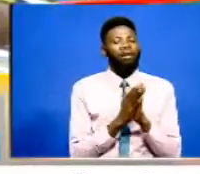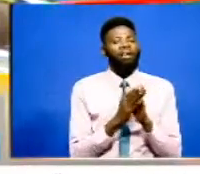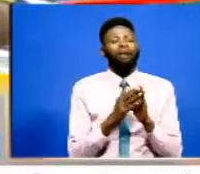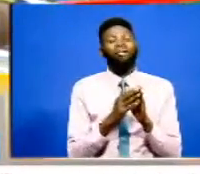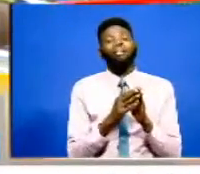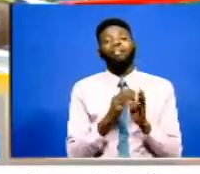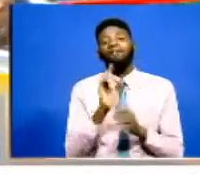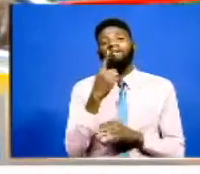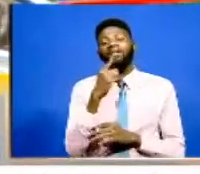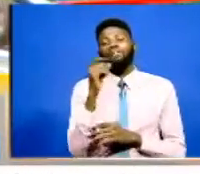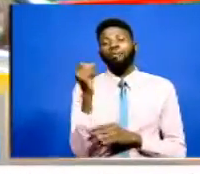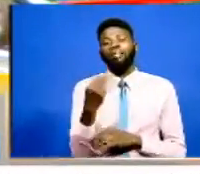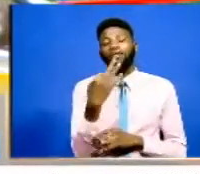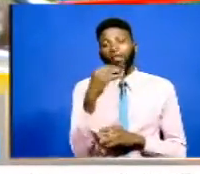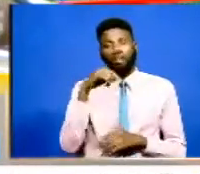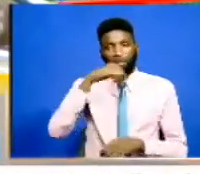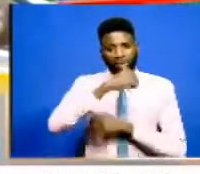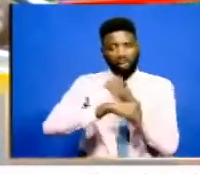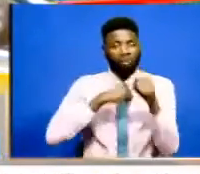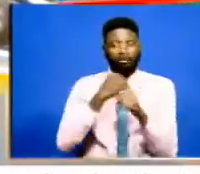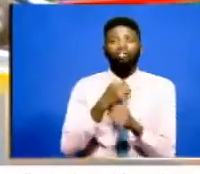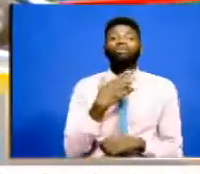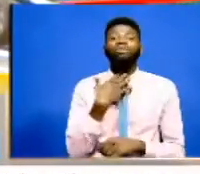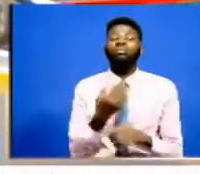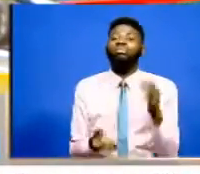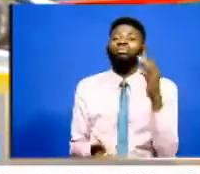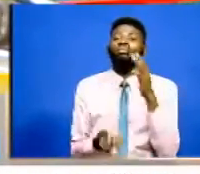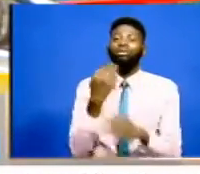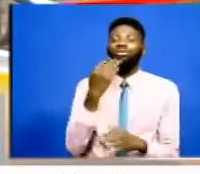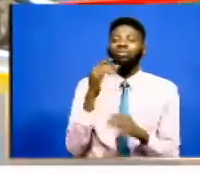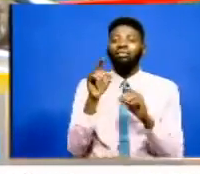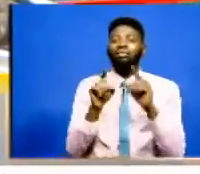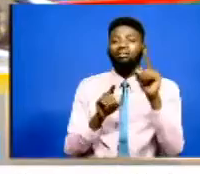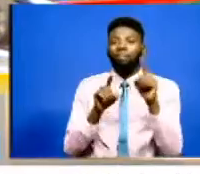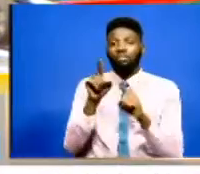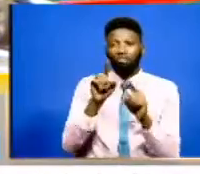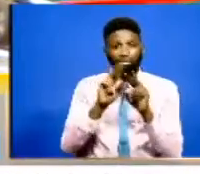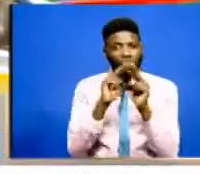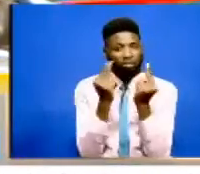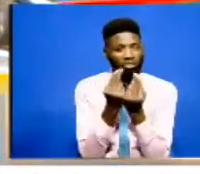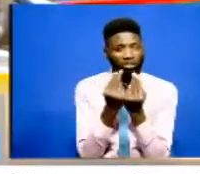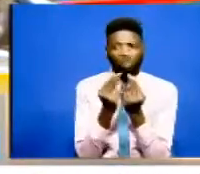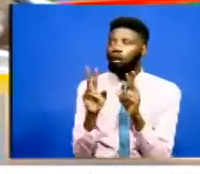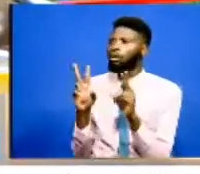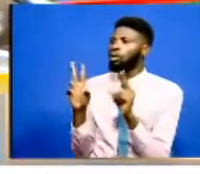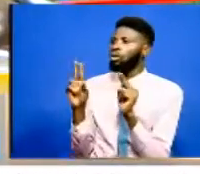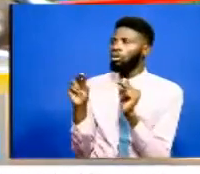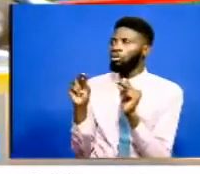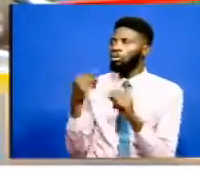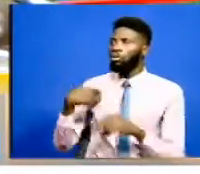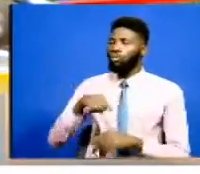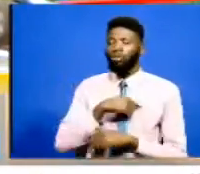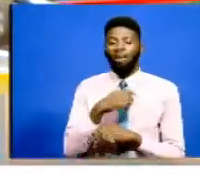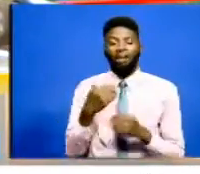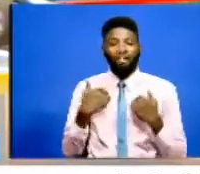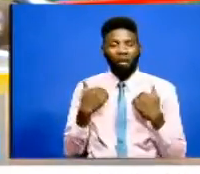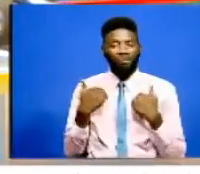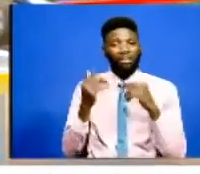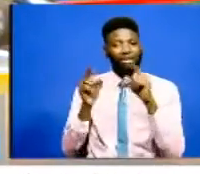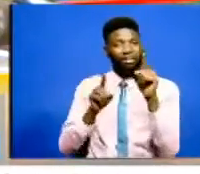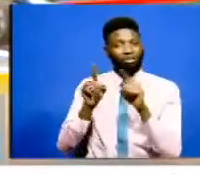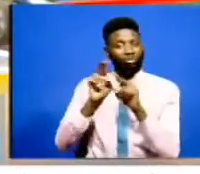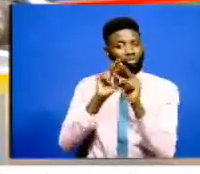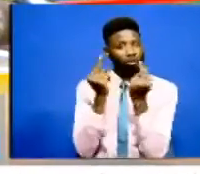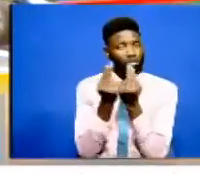March this year, you want to launch a transport unit? No. We have a transport unit. I just mentioned that we will